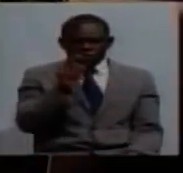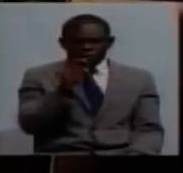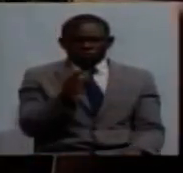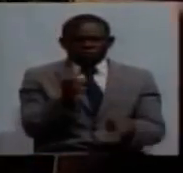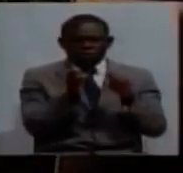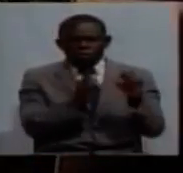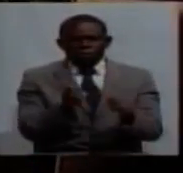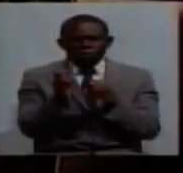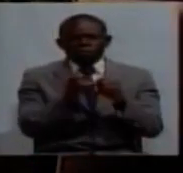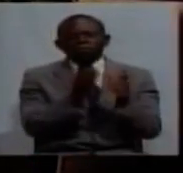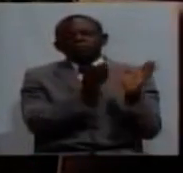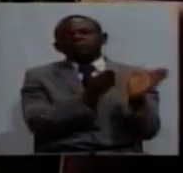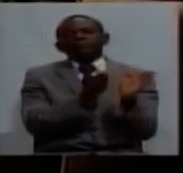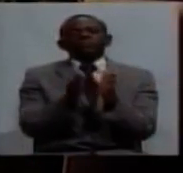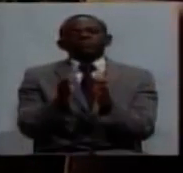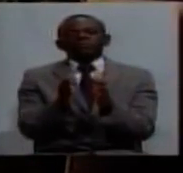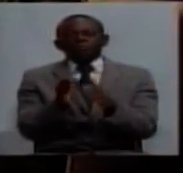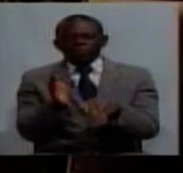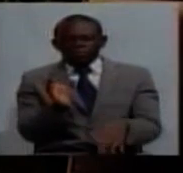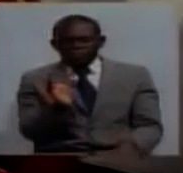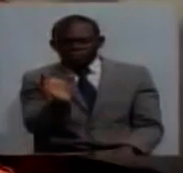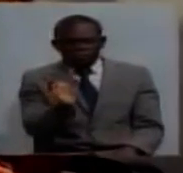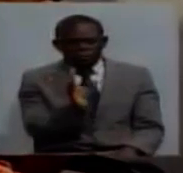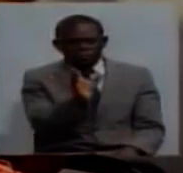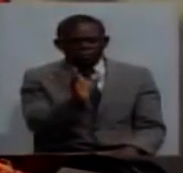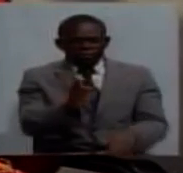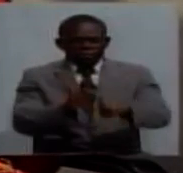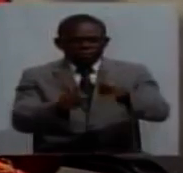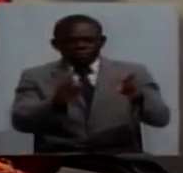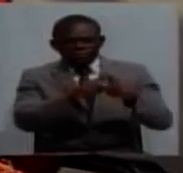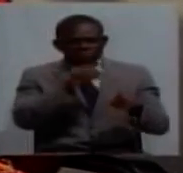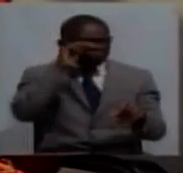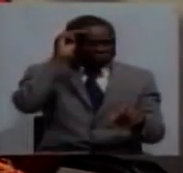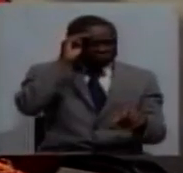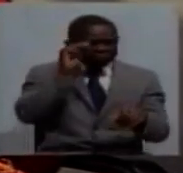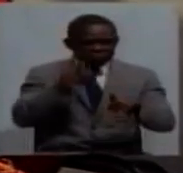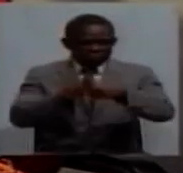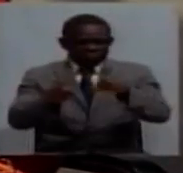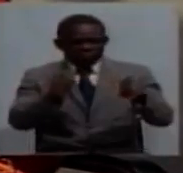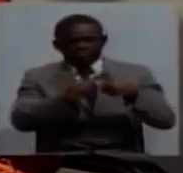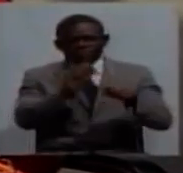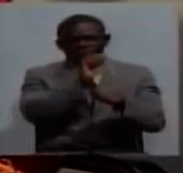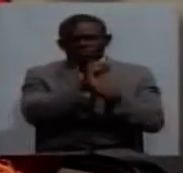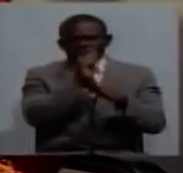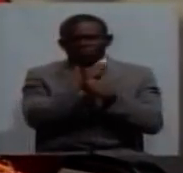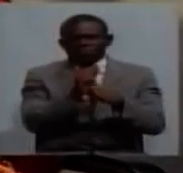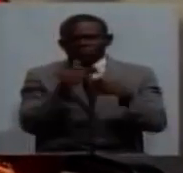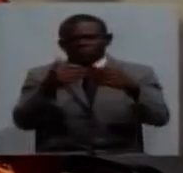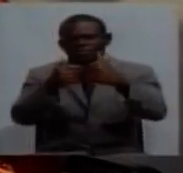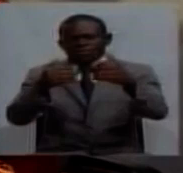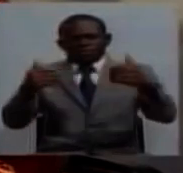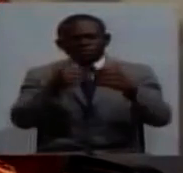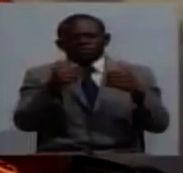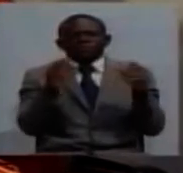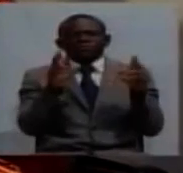of the sectors, but not in isolation, working in clusters, where they say, if the outcome